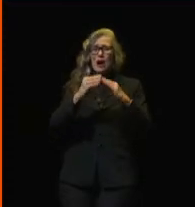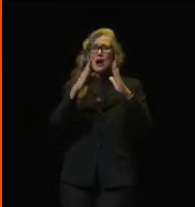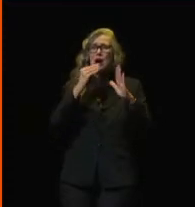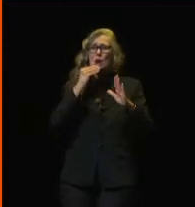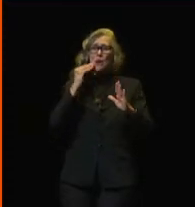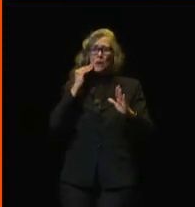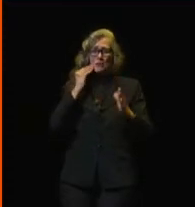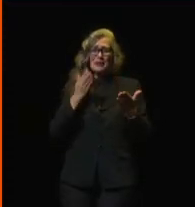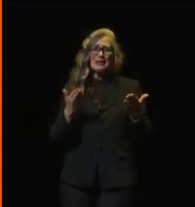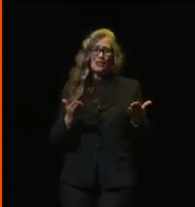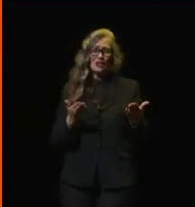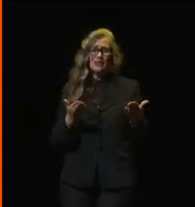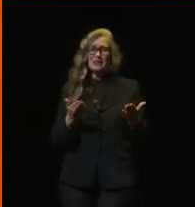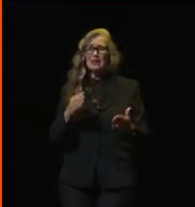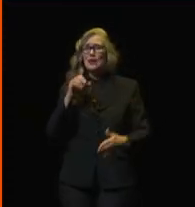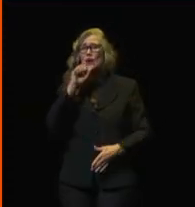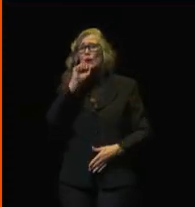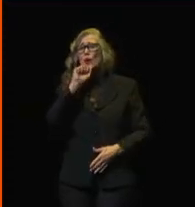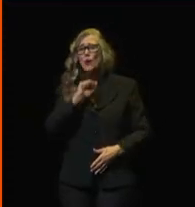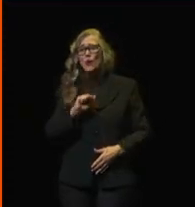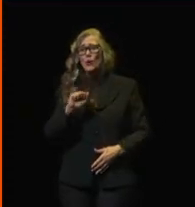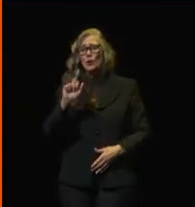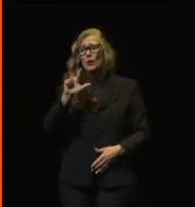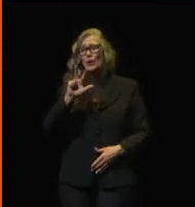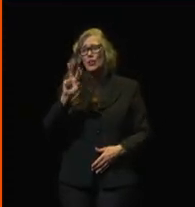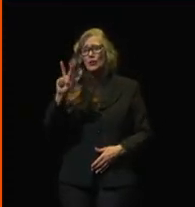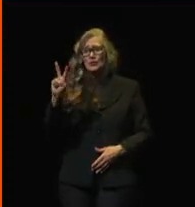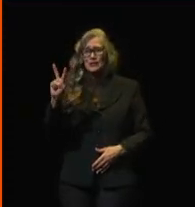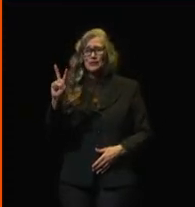With a long and beautiful